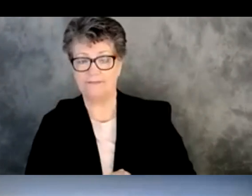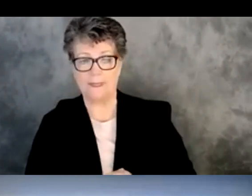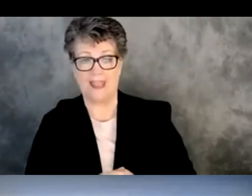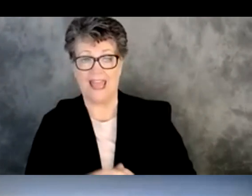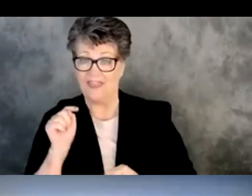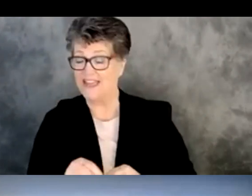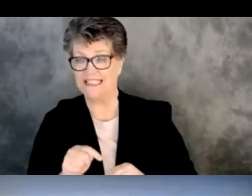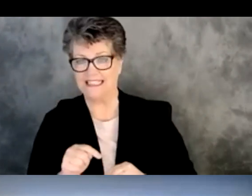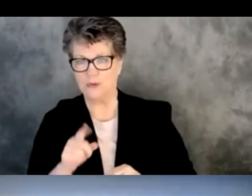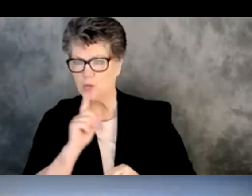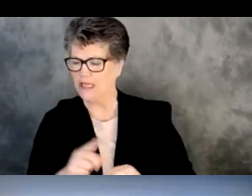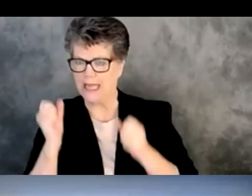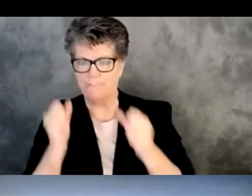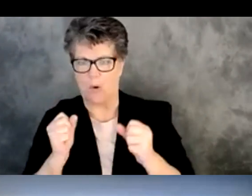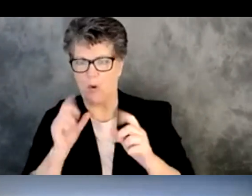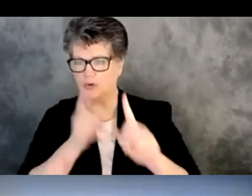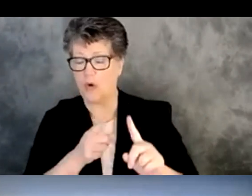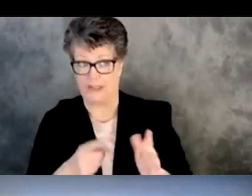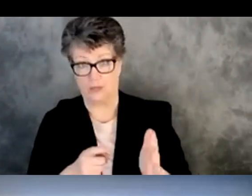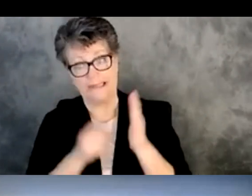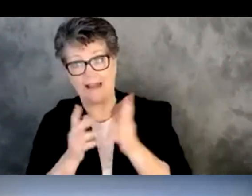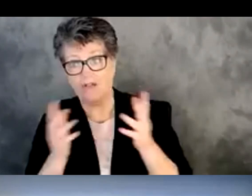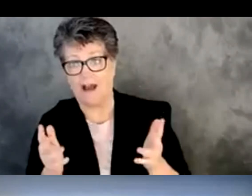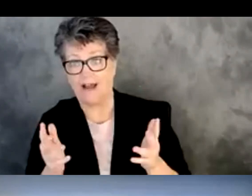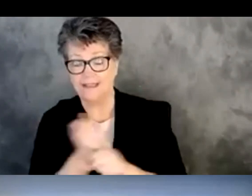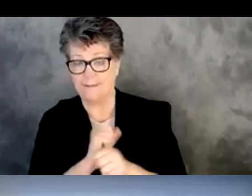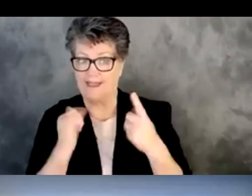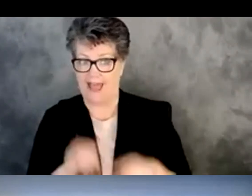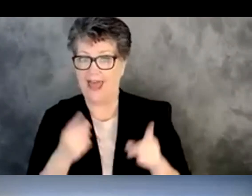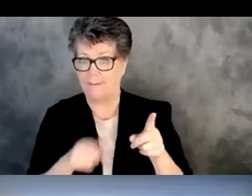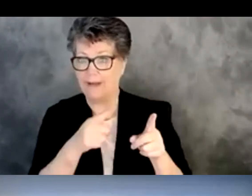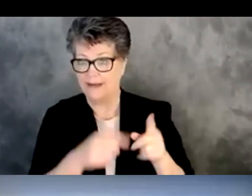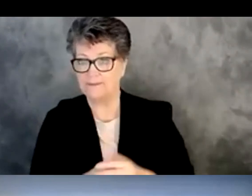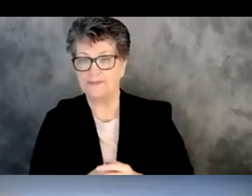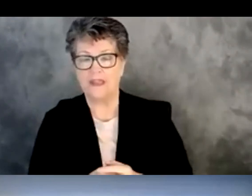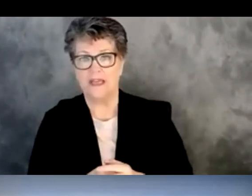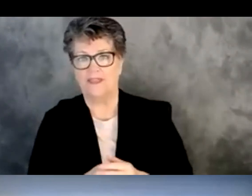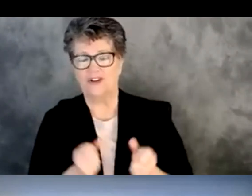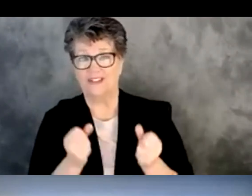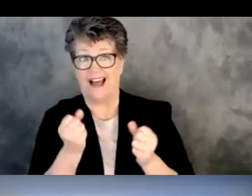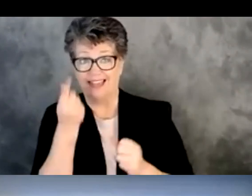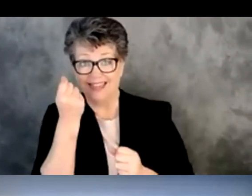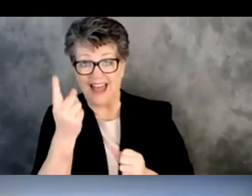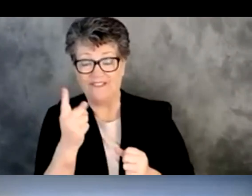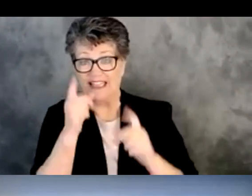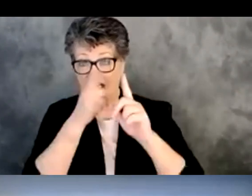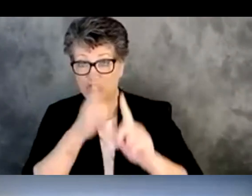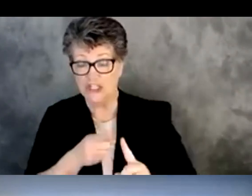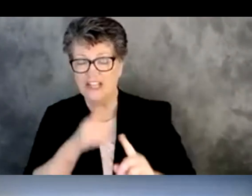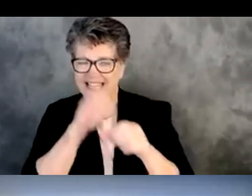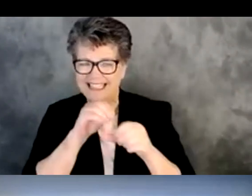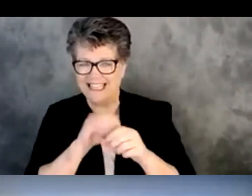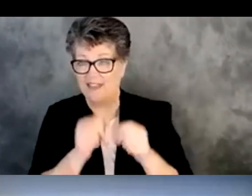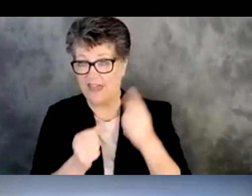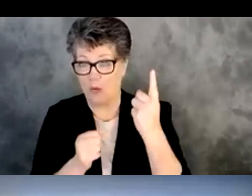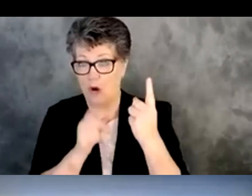is a bold goal. It would take a lot to make it happen. There are 11 initiatives within this